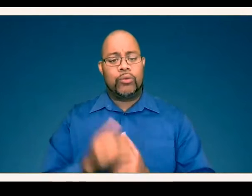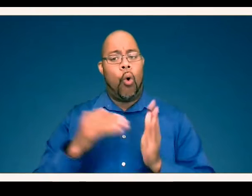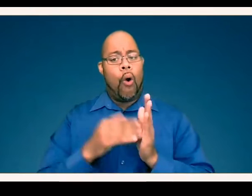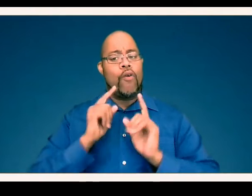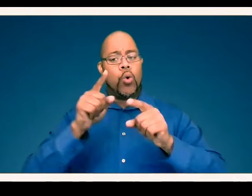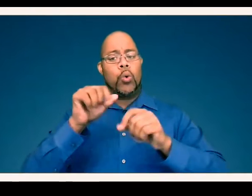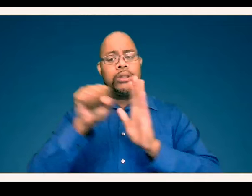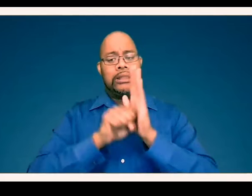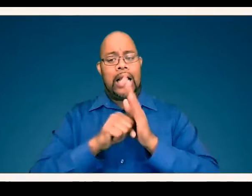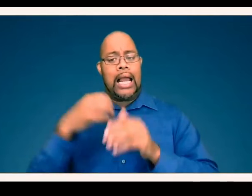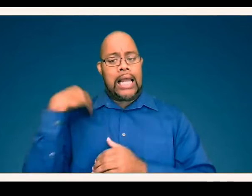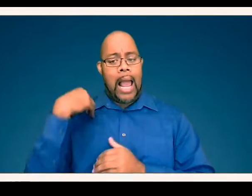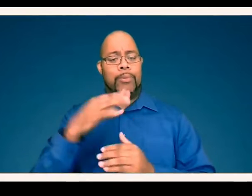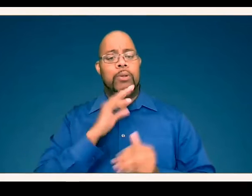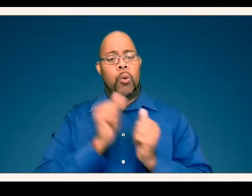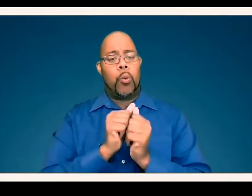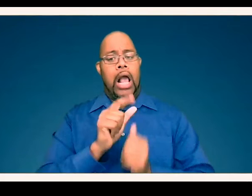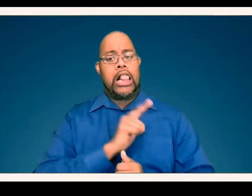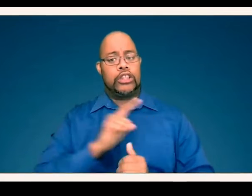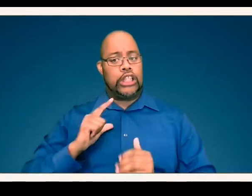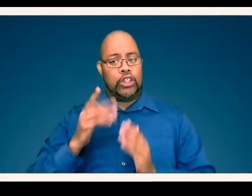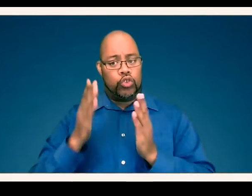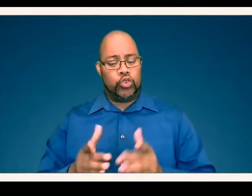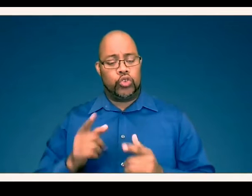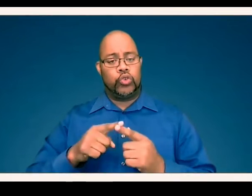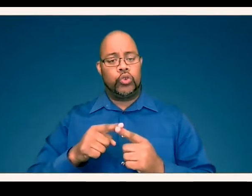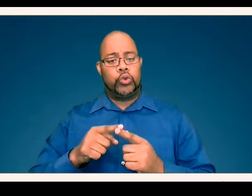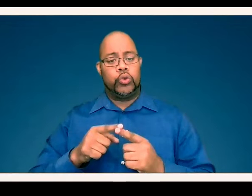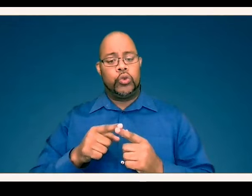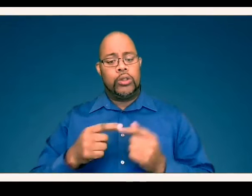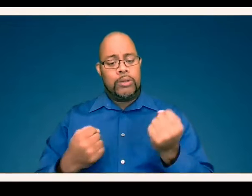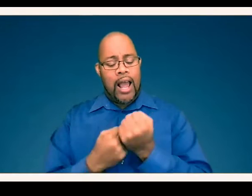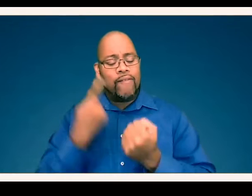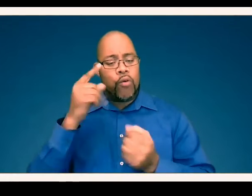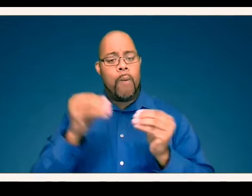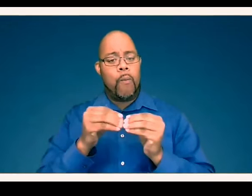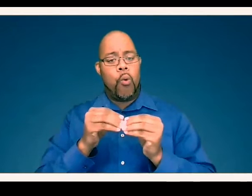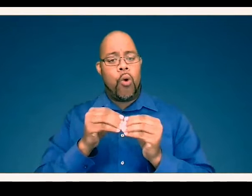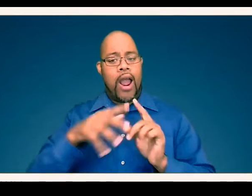the state capitol to speak with legislators to advocate for more environmentally friendly